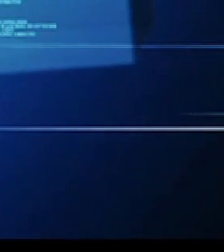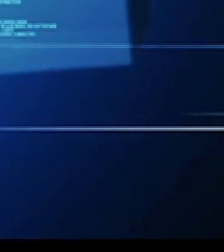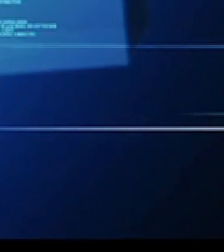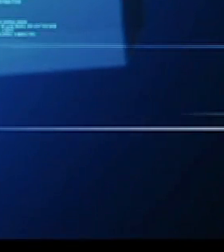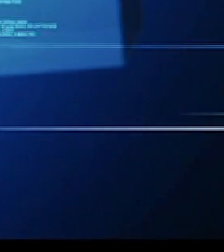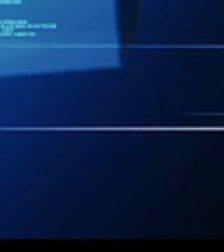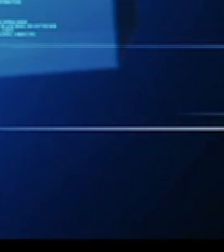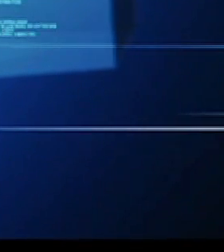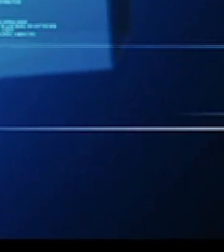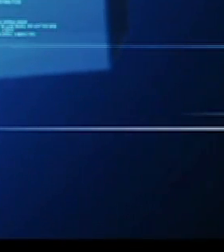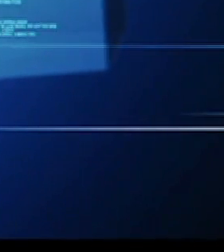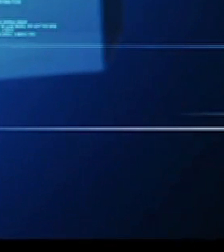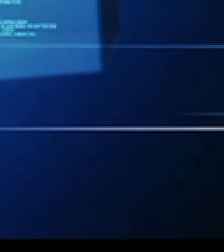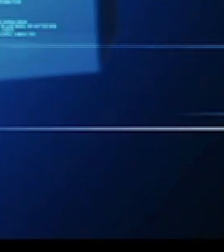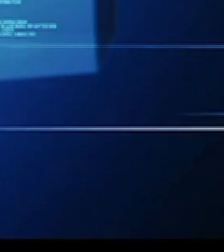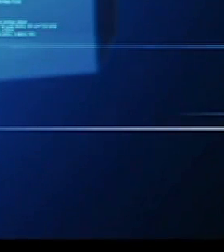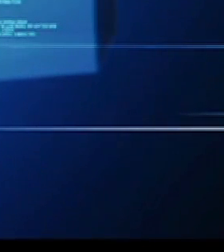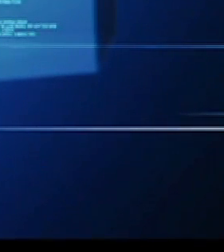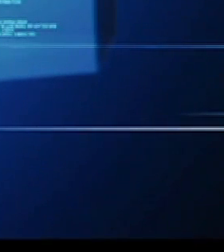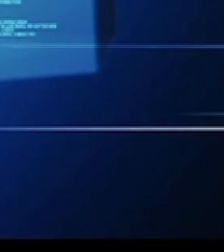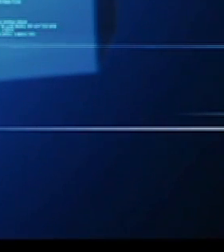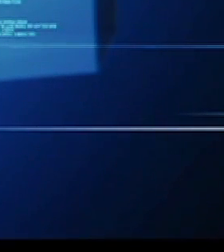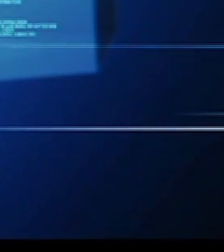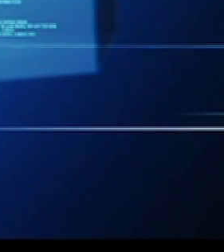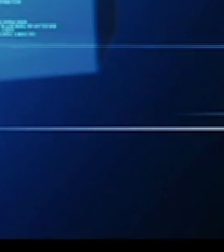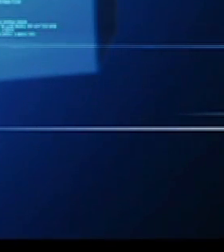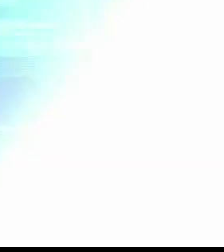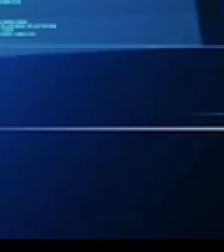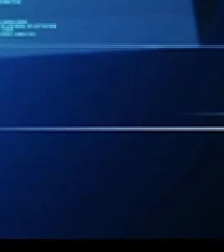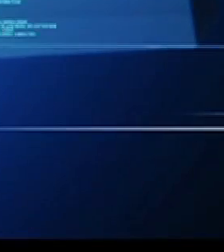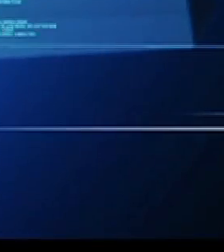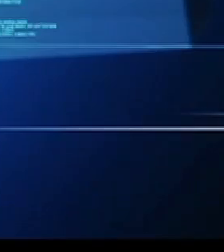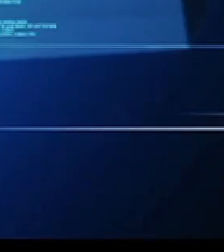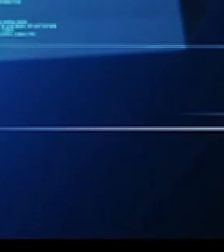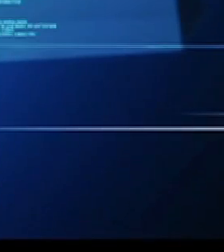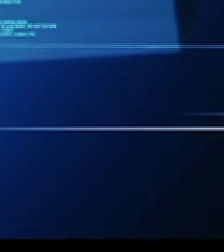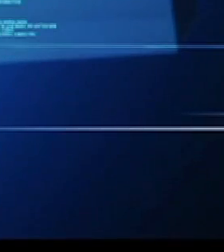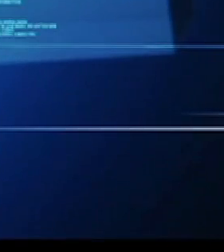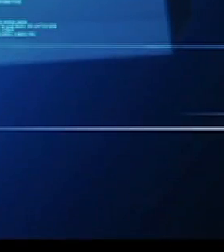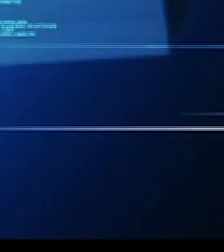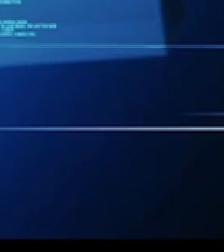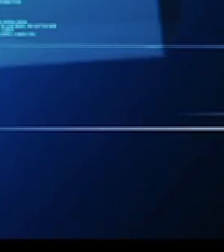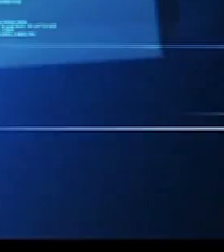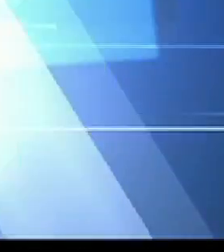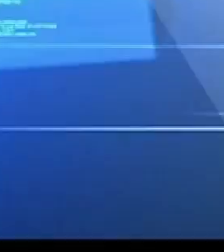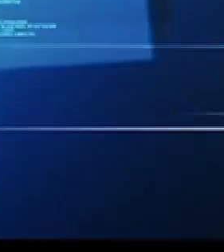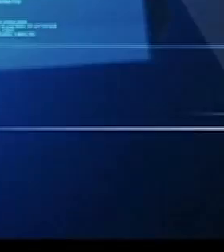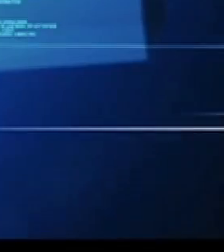This is ZNS Total Sports.